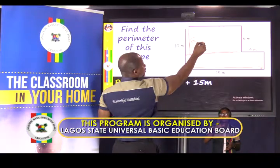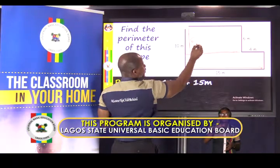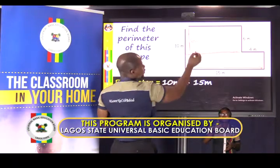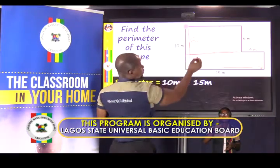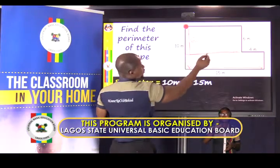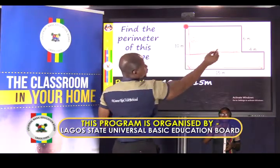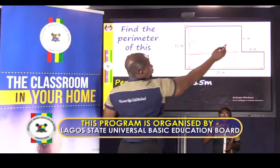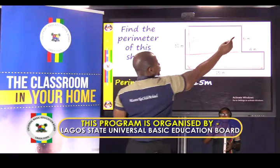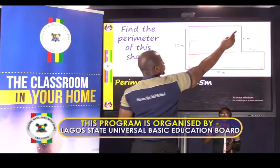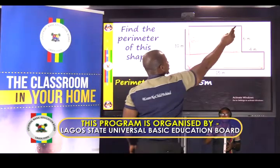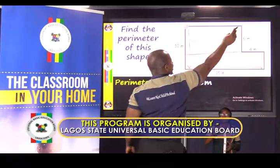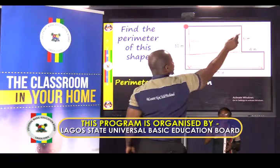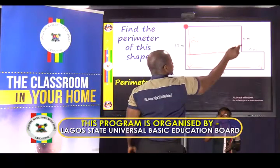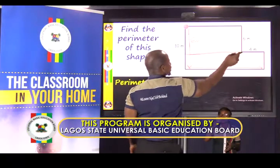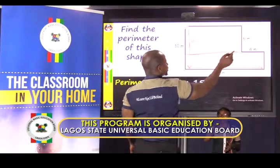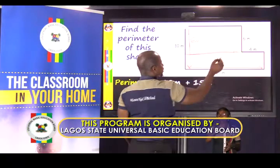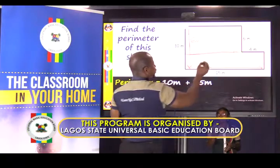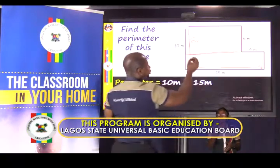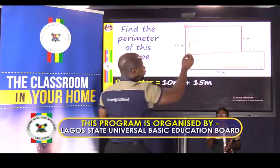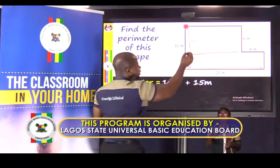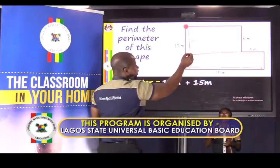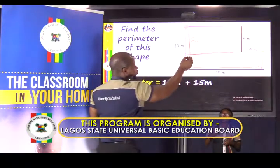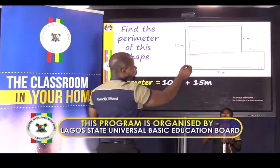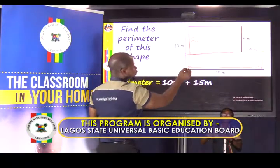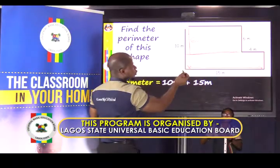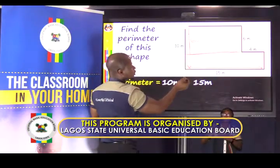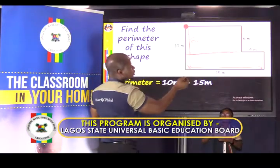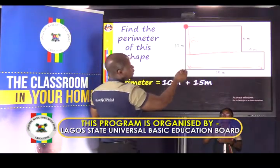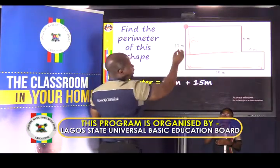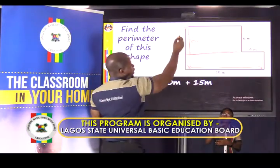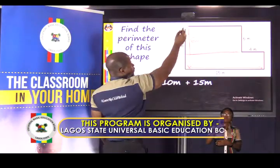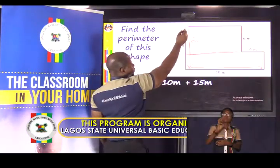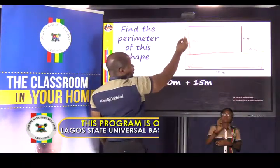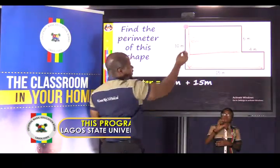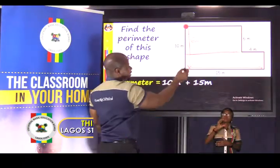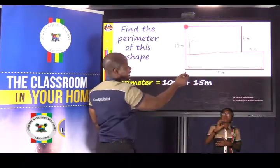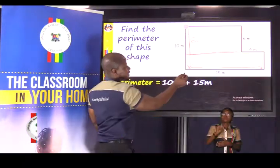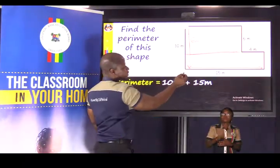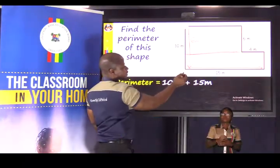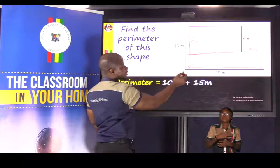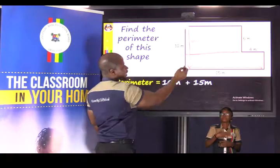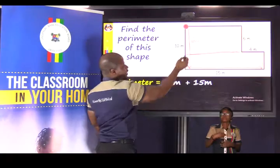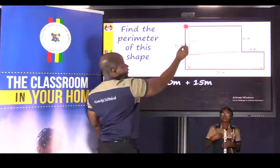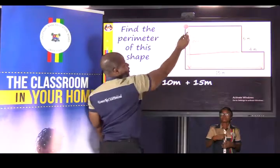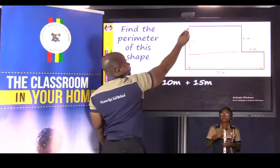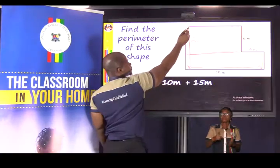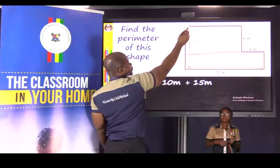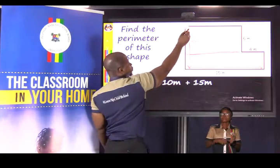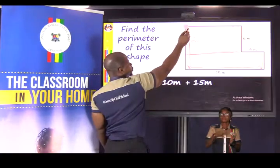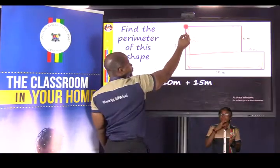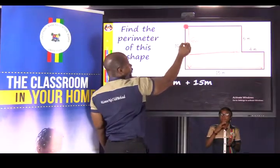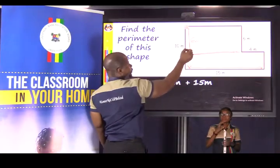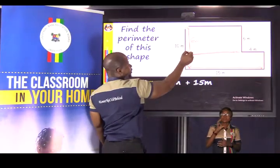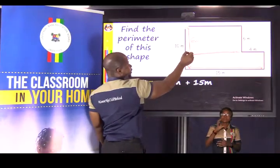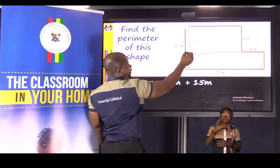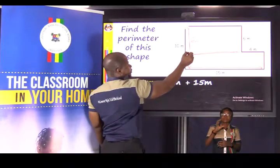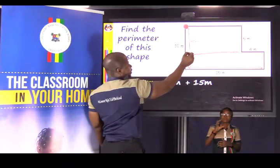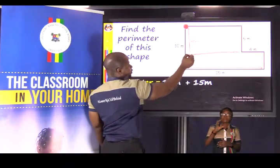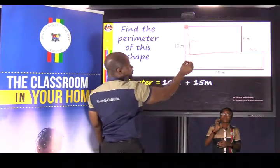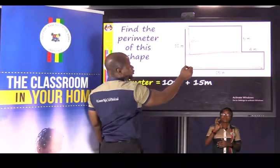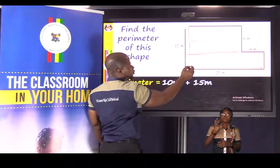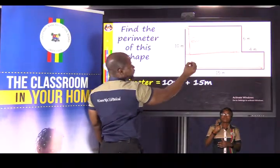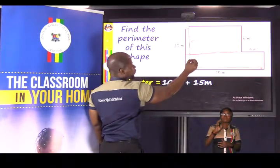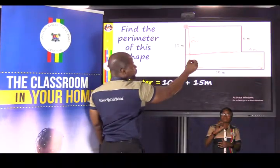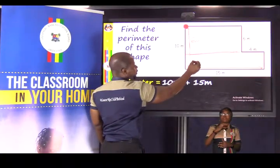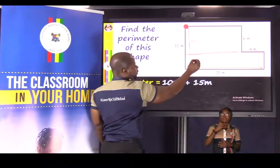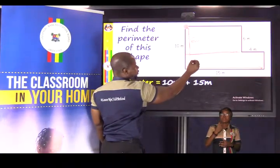meters, because this other side is 6 meters. So the remaining will be what? If everything is 10 meters and this point to this point is 6 meters,